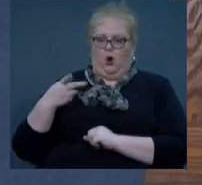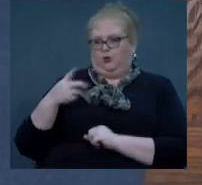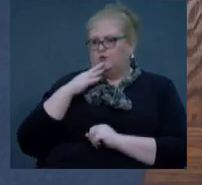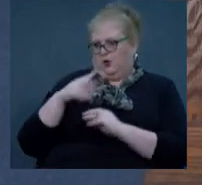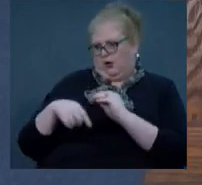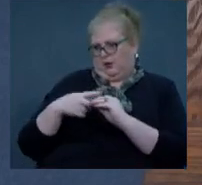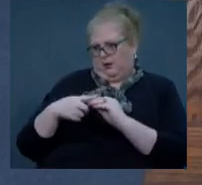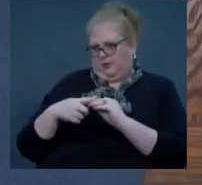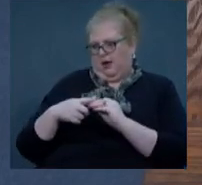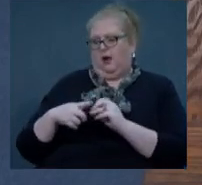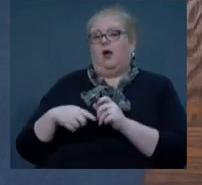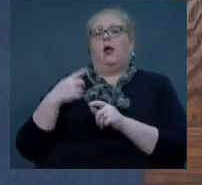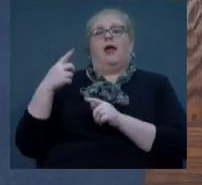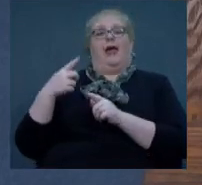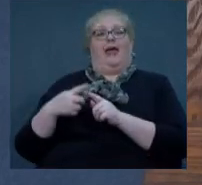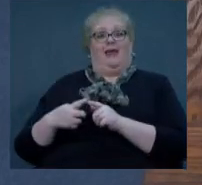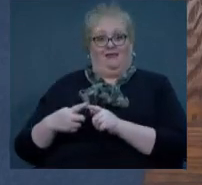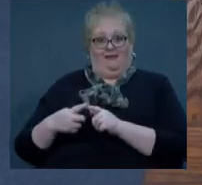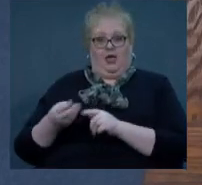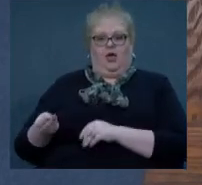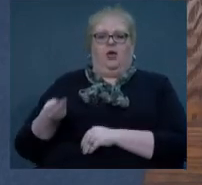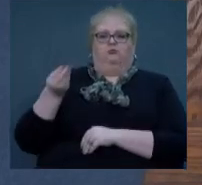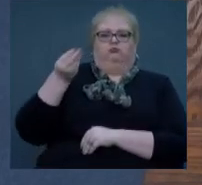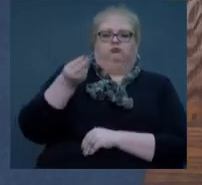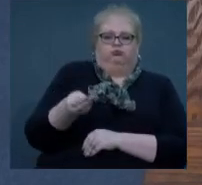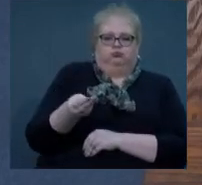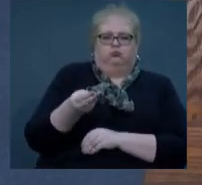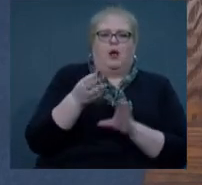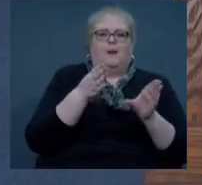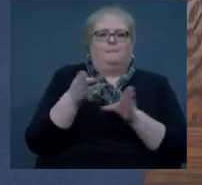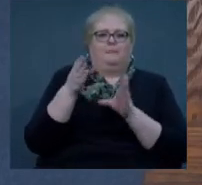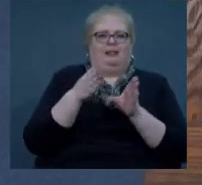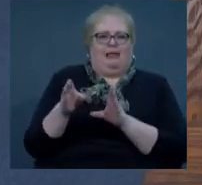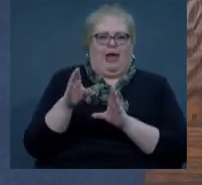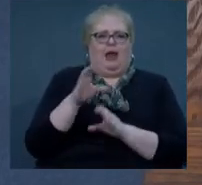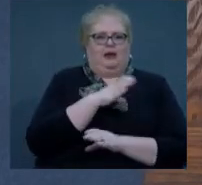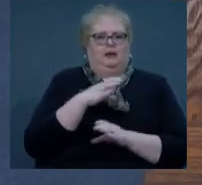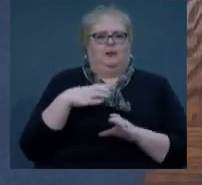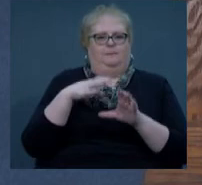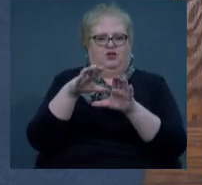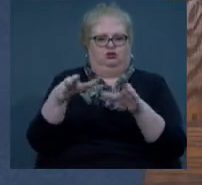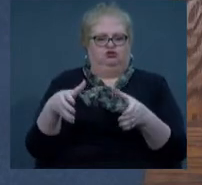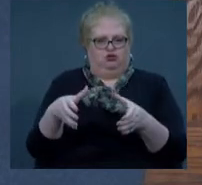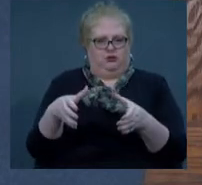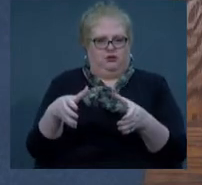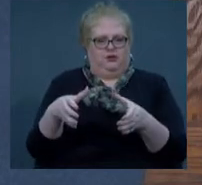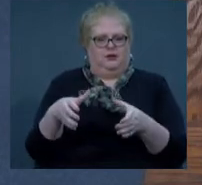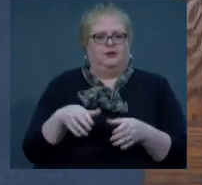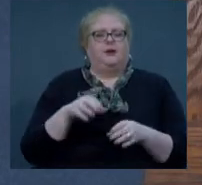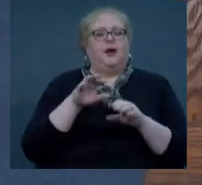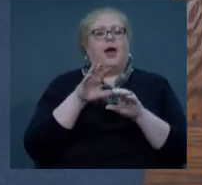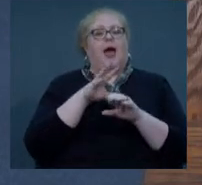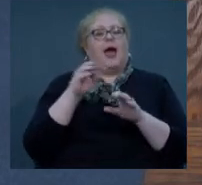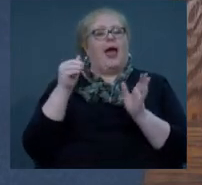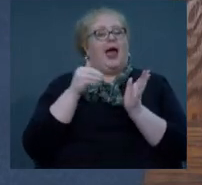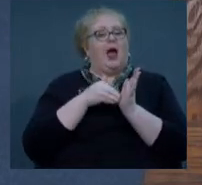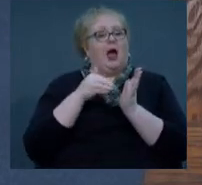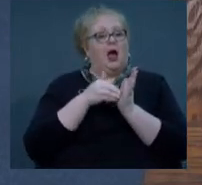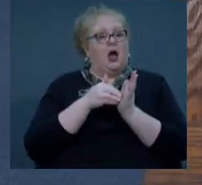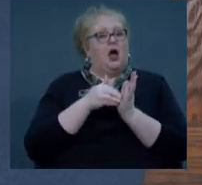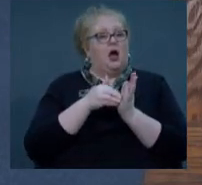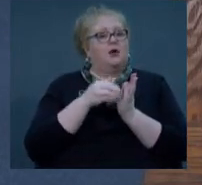a version of the planning commission. And more often than you would think,